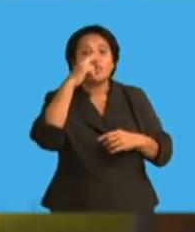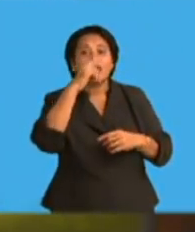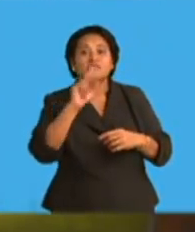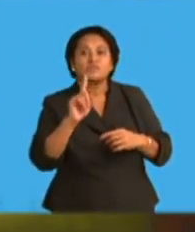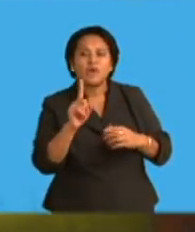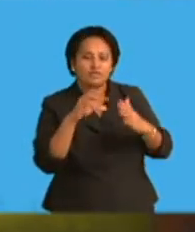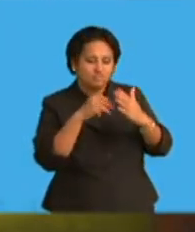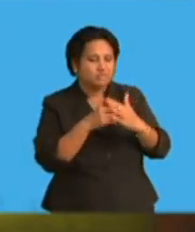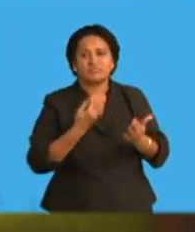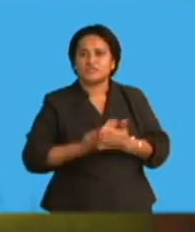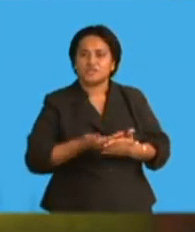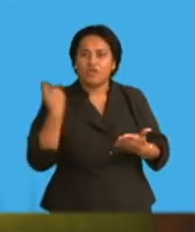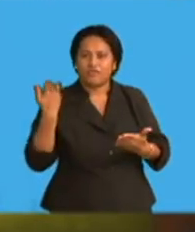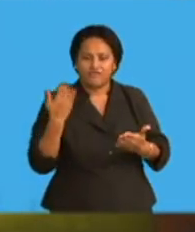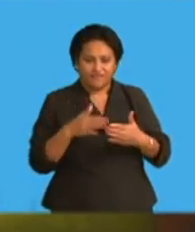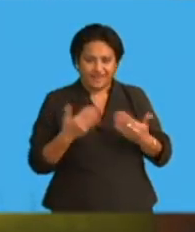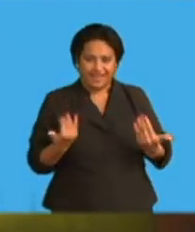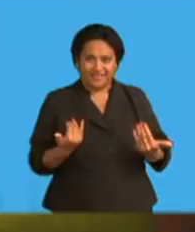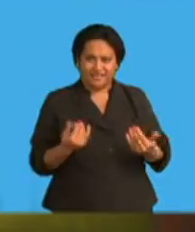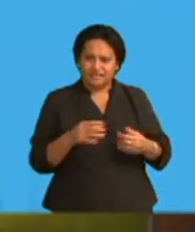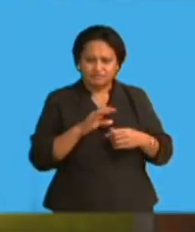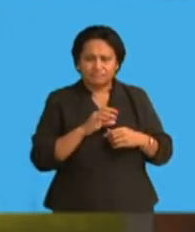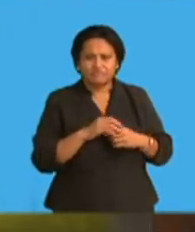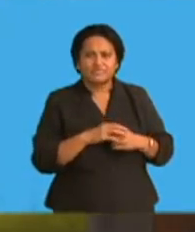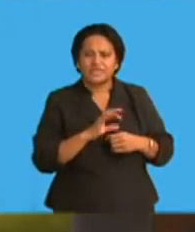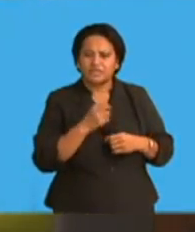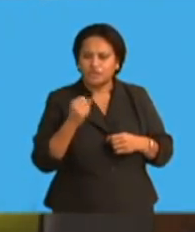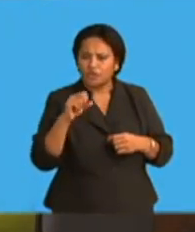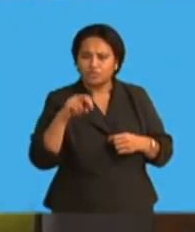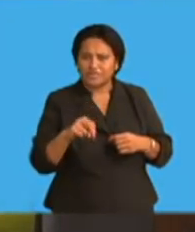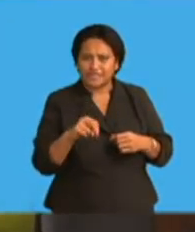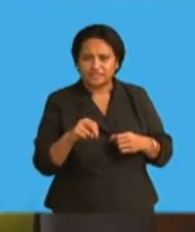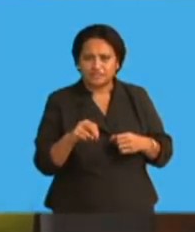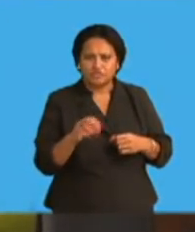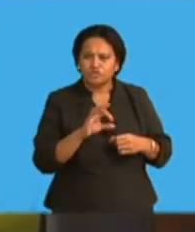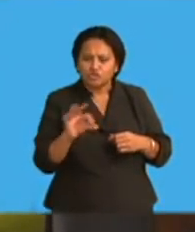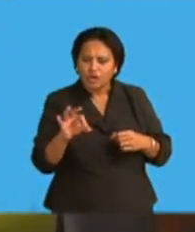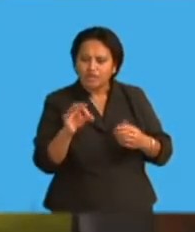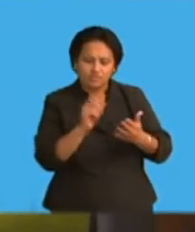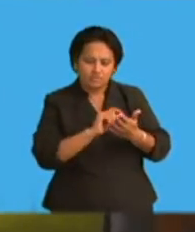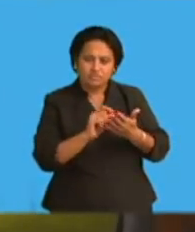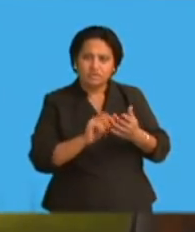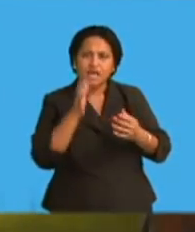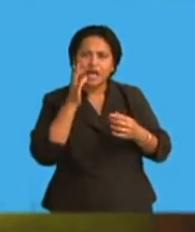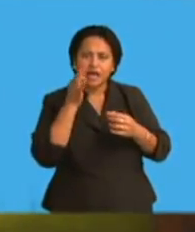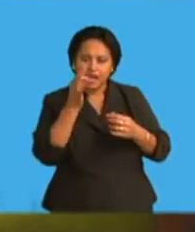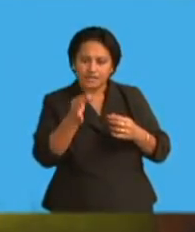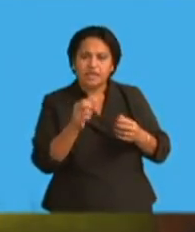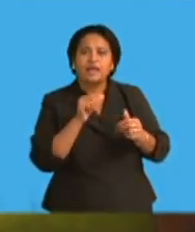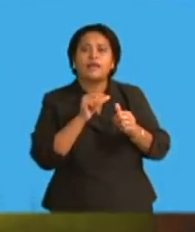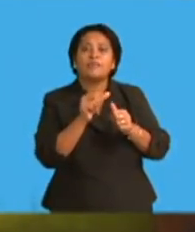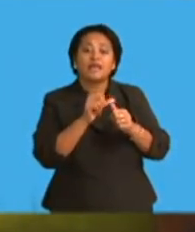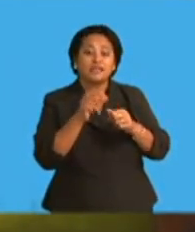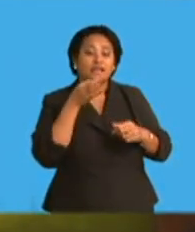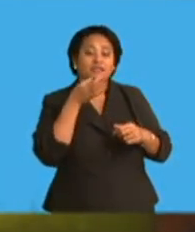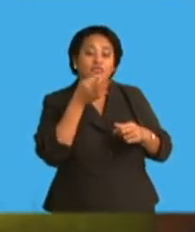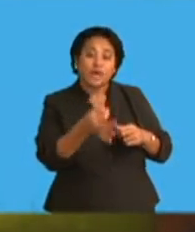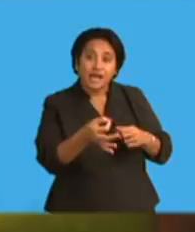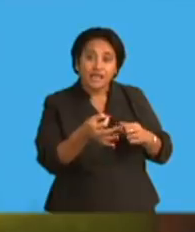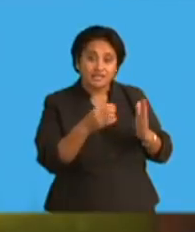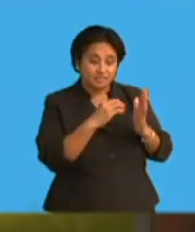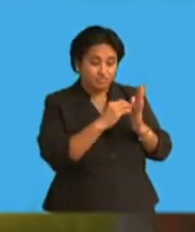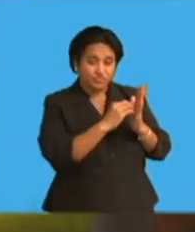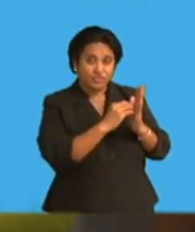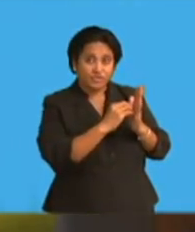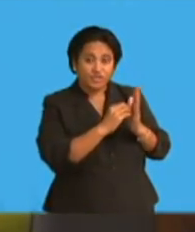asking question, if Fiji citizen, fill out your profession. Doctor, engineer, nurse,